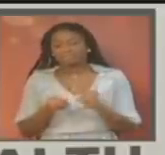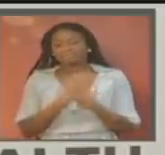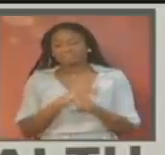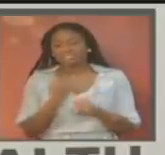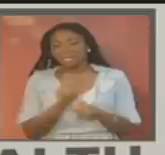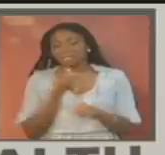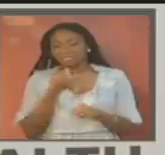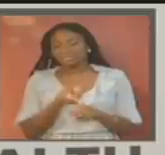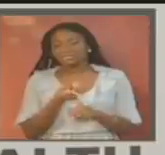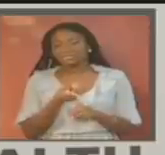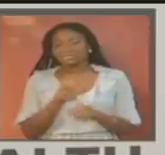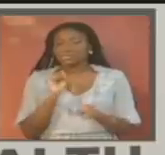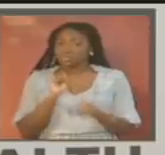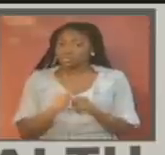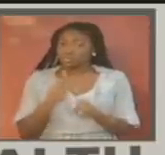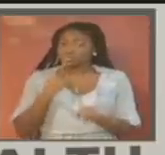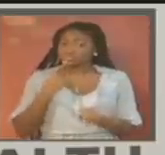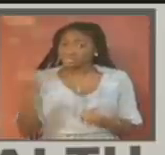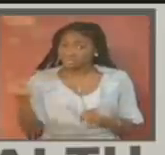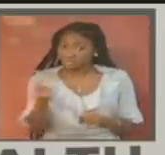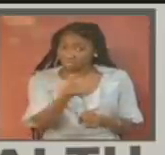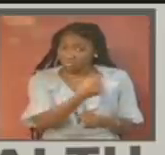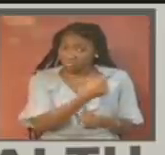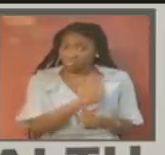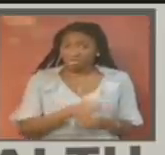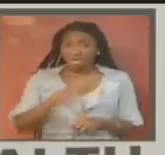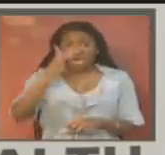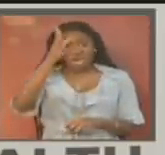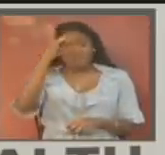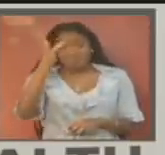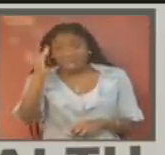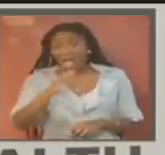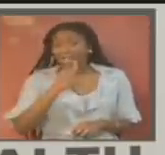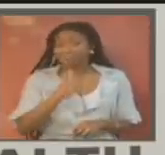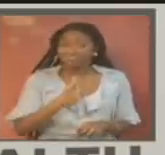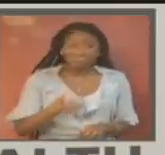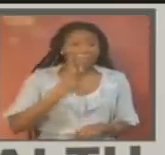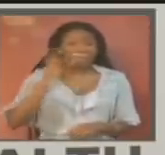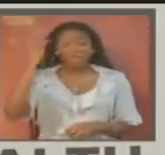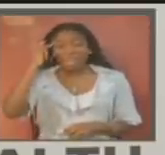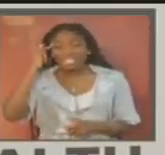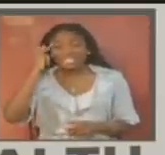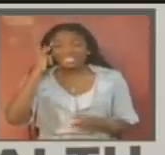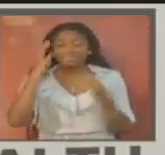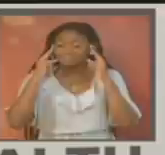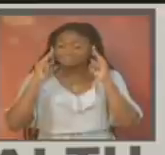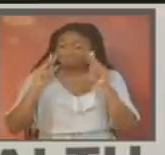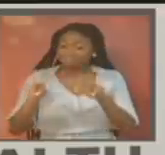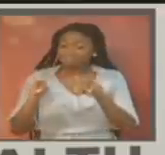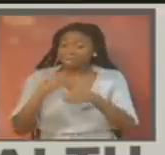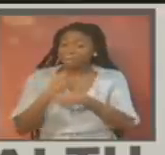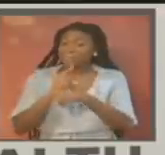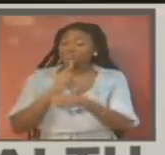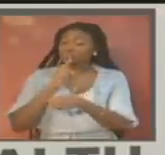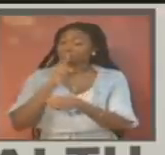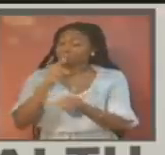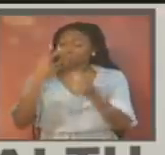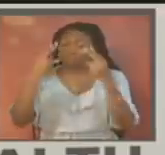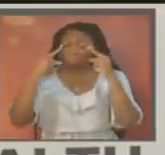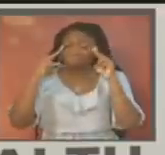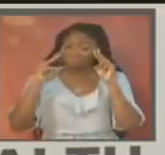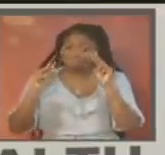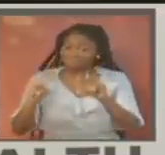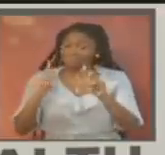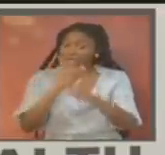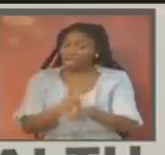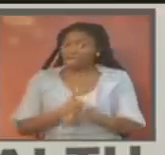appealing to the general public, the guardians, the grandparents, the parents, to make sure you have high awareness. We had mentioned this